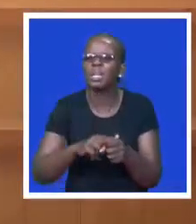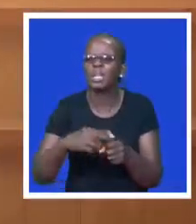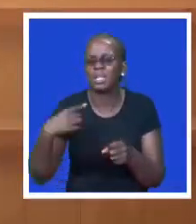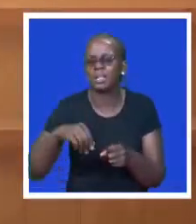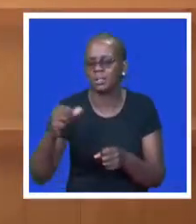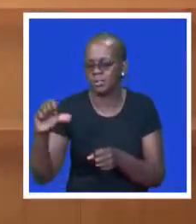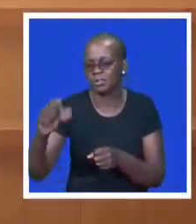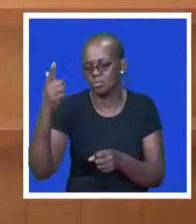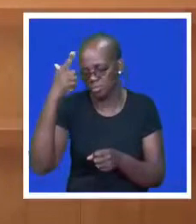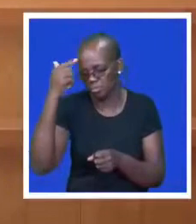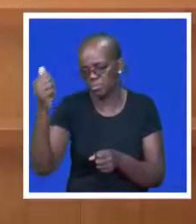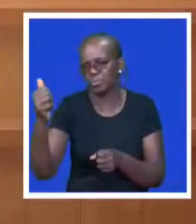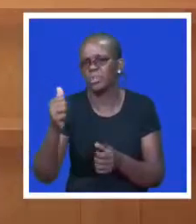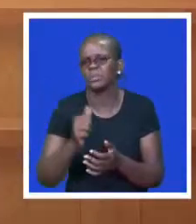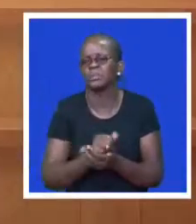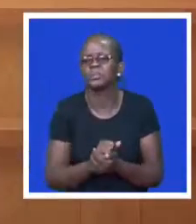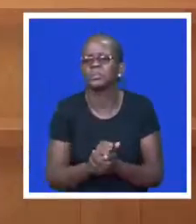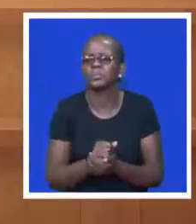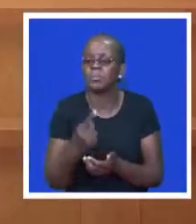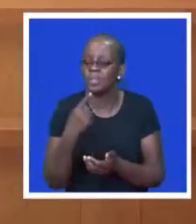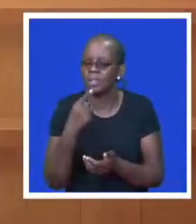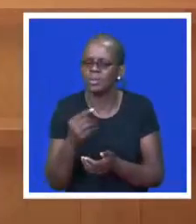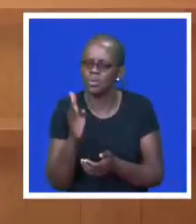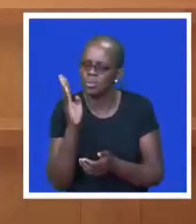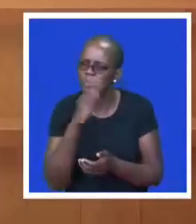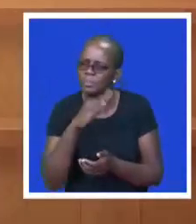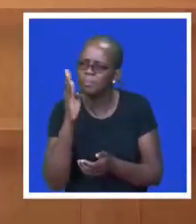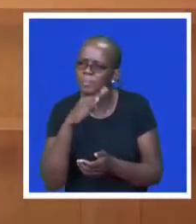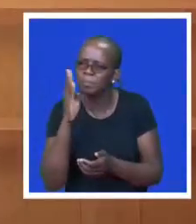Lena? Of course, telling lies,